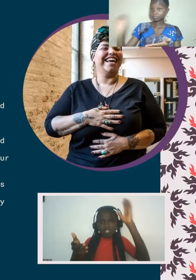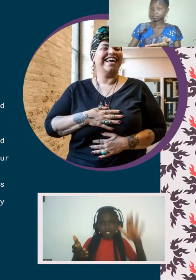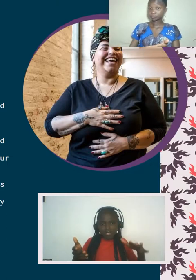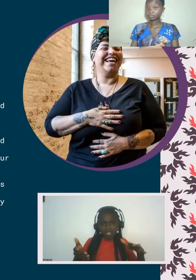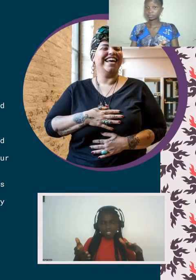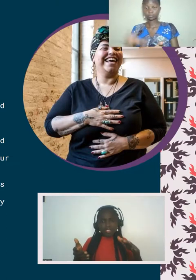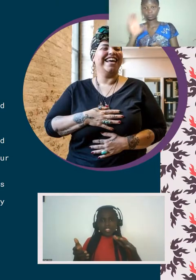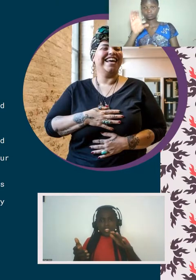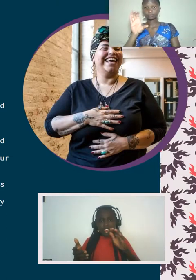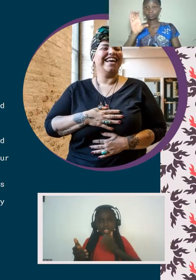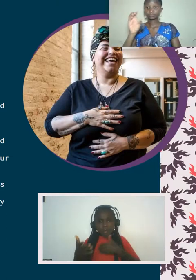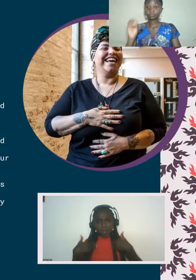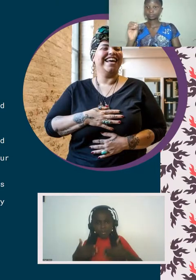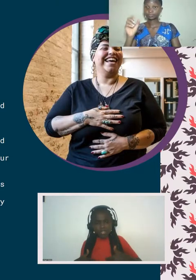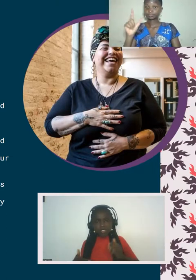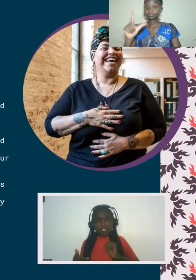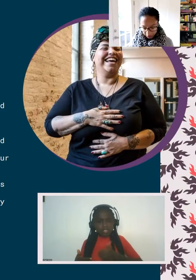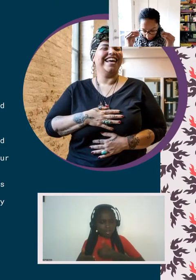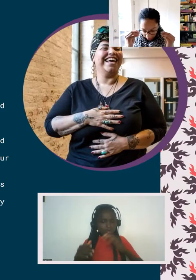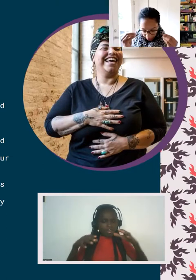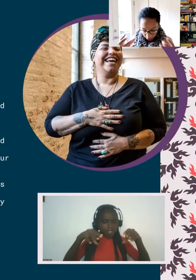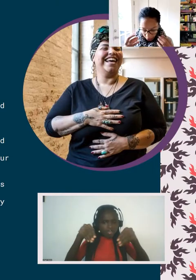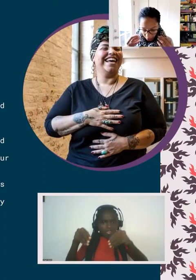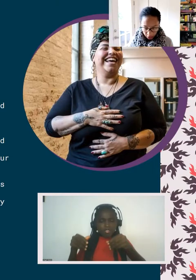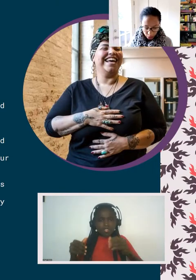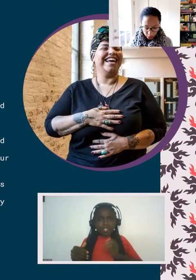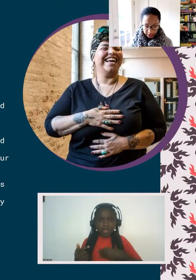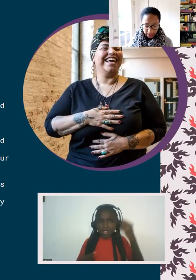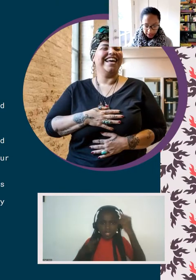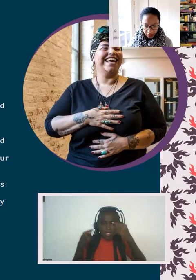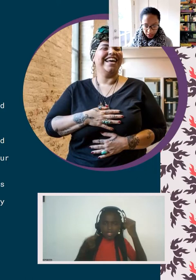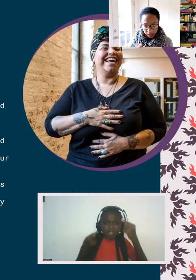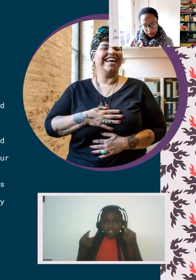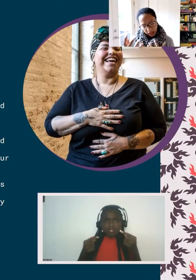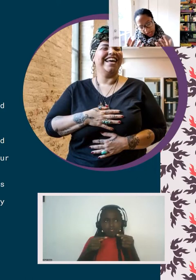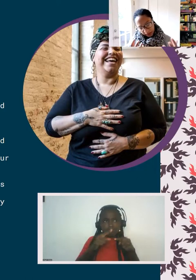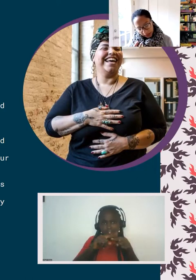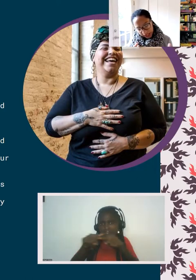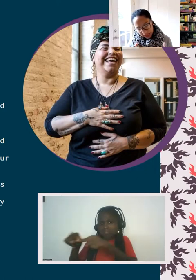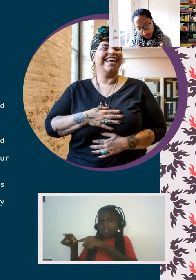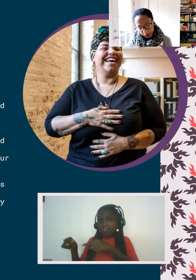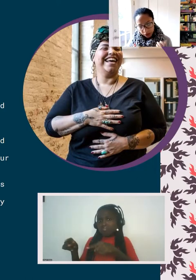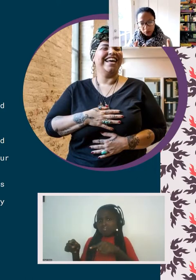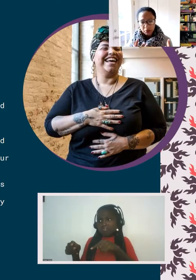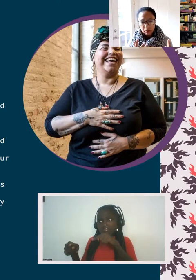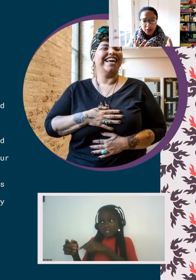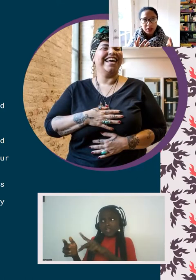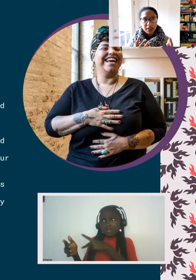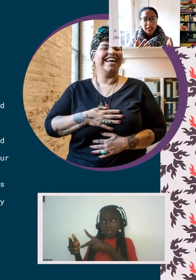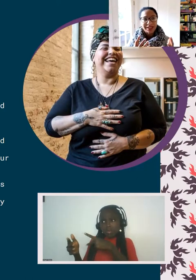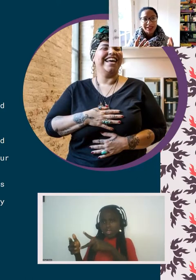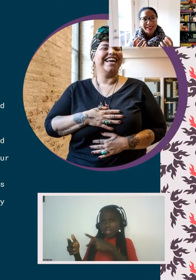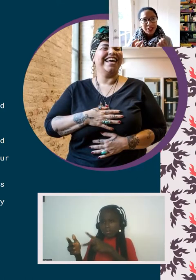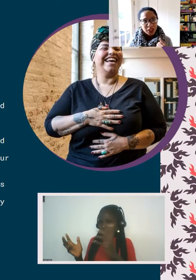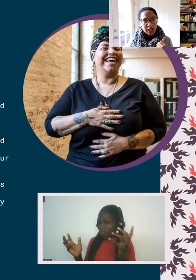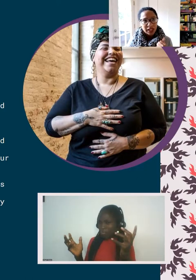of our lands, of our, our, our, our, our our words, and et cetera, that peace captures so much